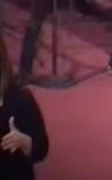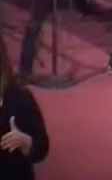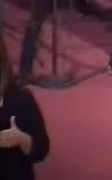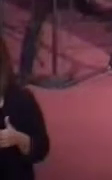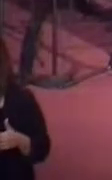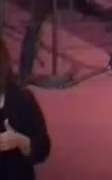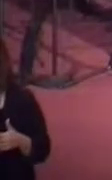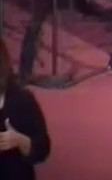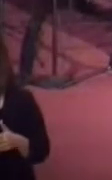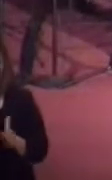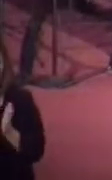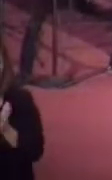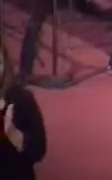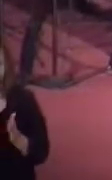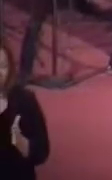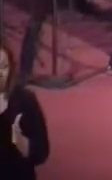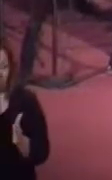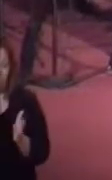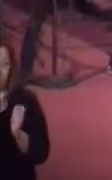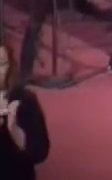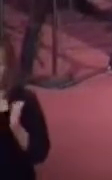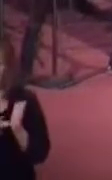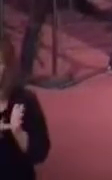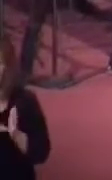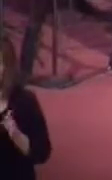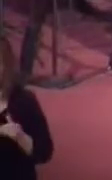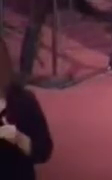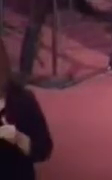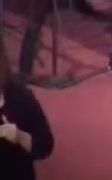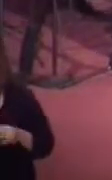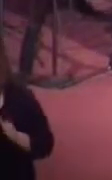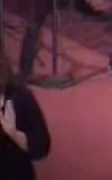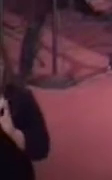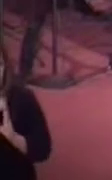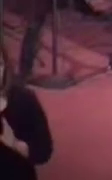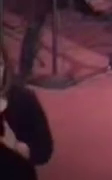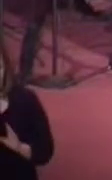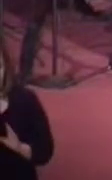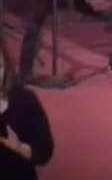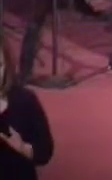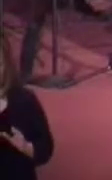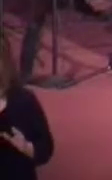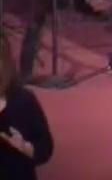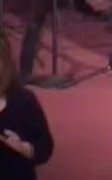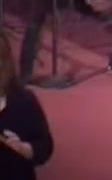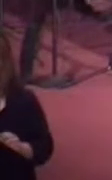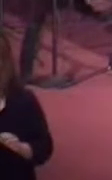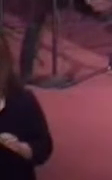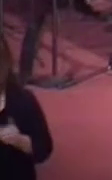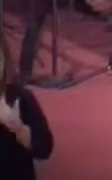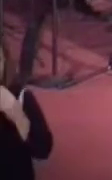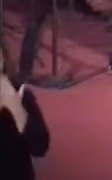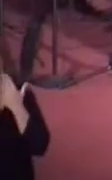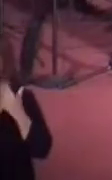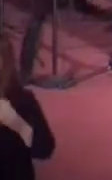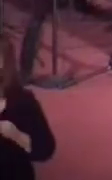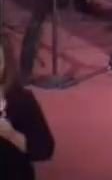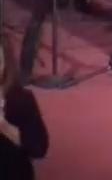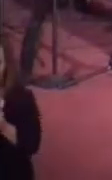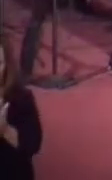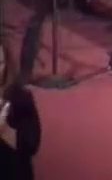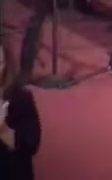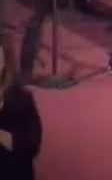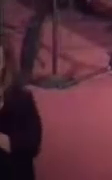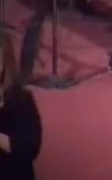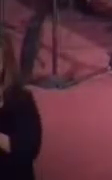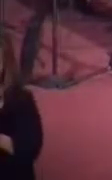and government regulations and ideas and philosophies that you put to me. I am unashamed to follow after Jesus. And they